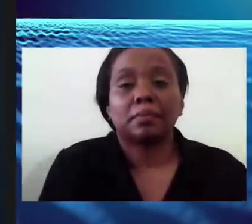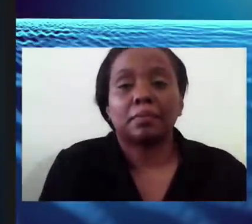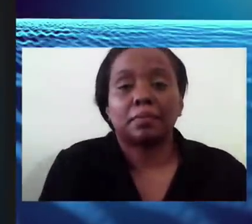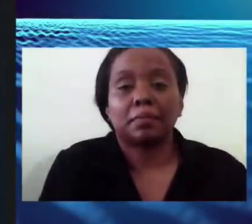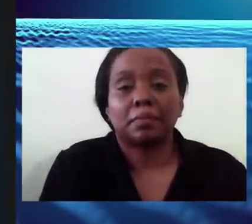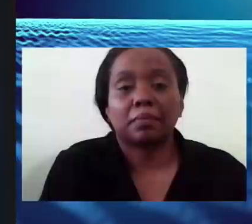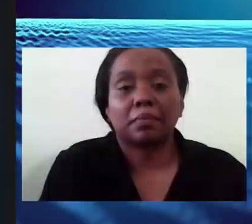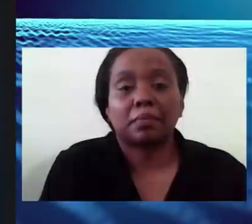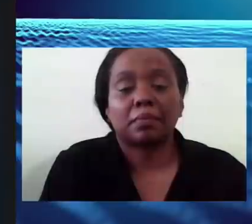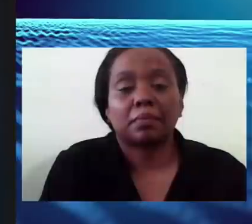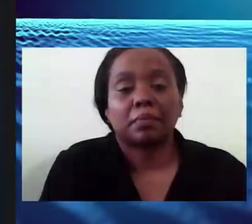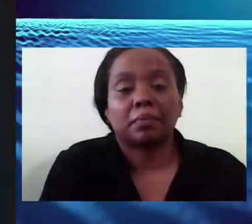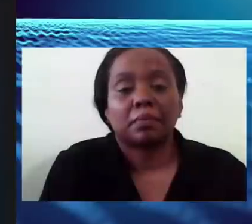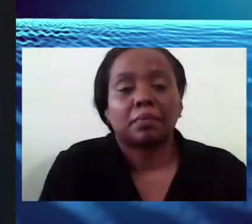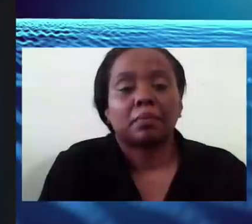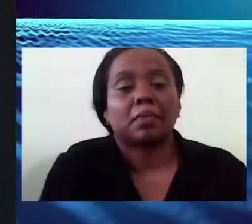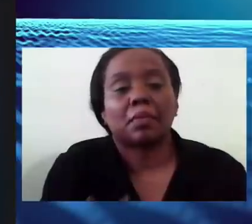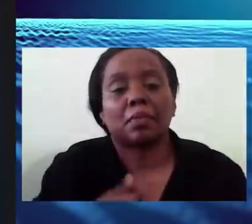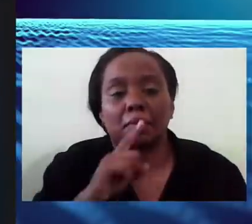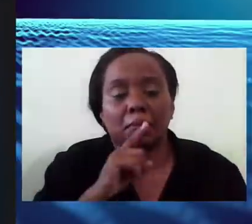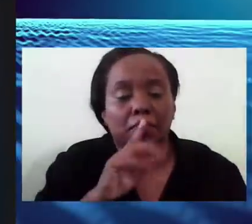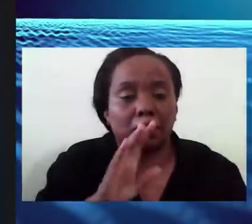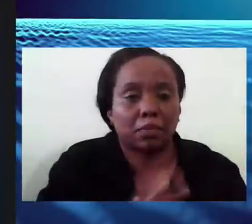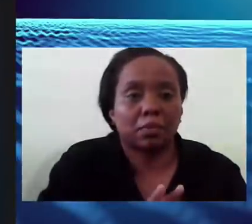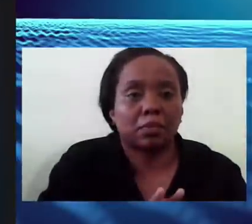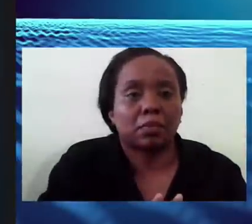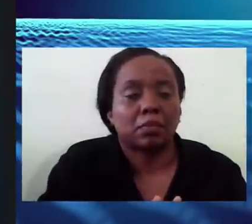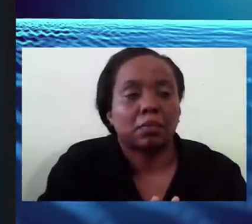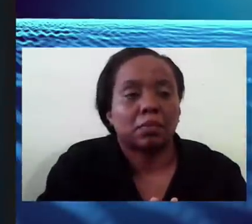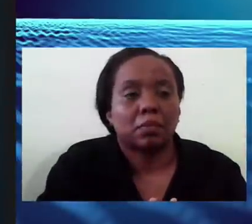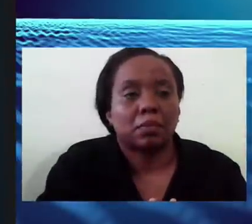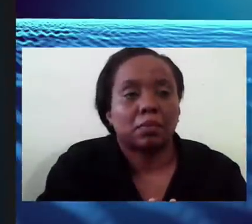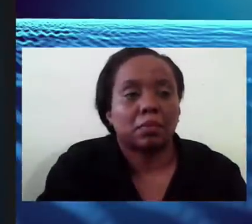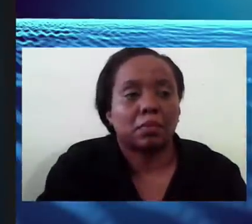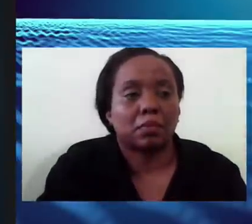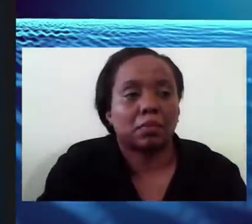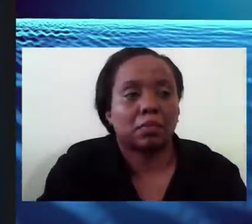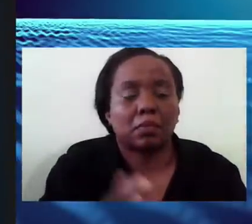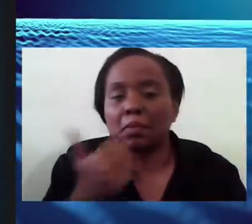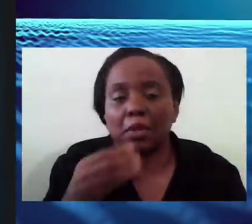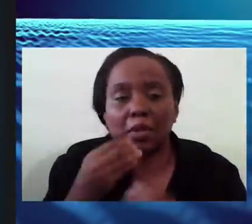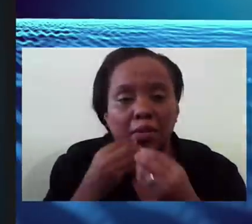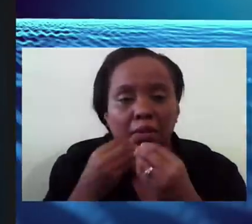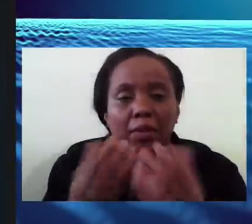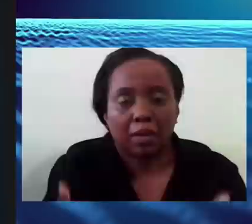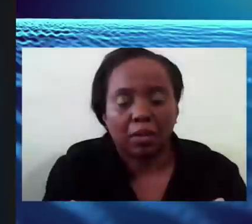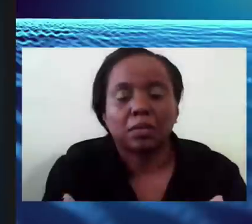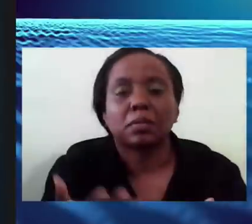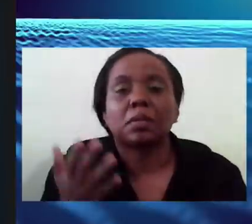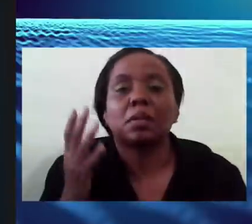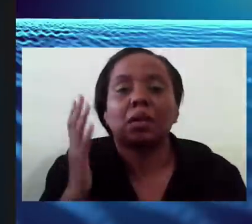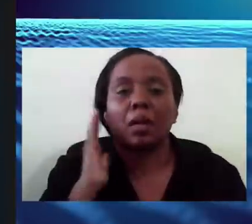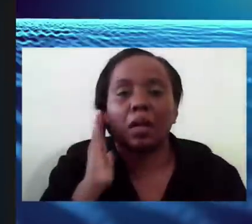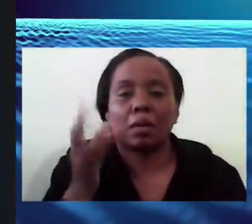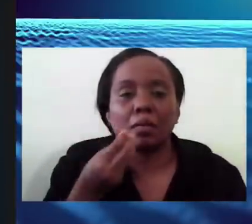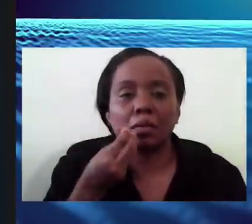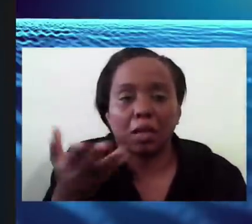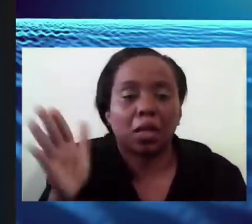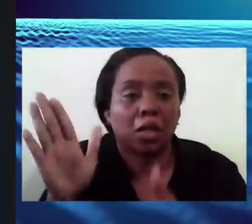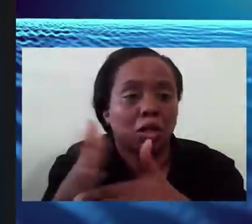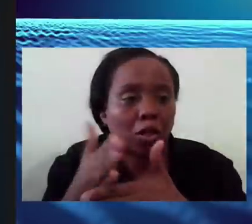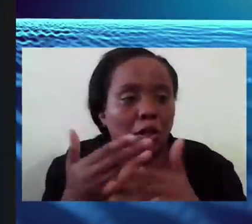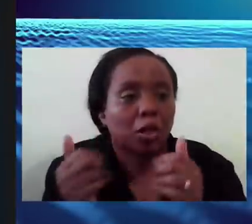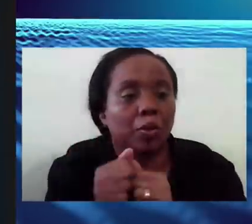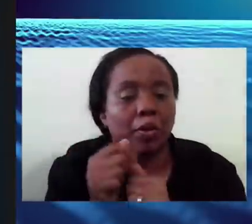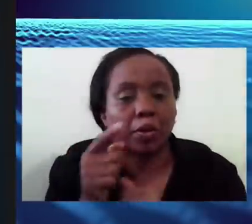can assure you that I will get that information to you from you, Wendy, and I will share that information with you before the